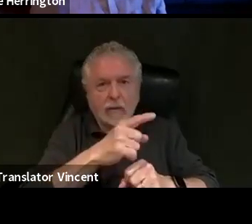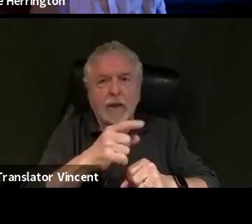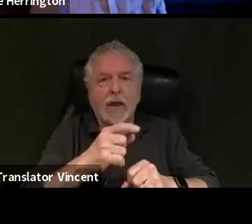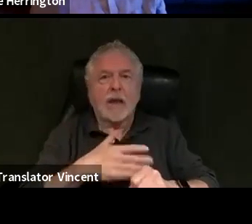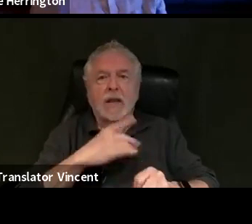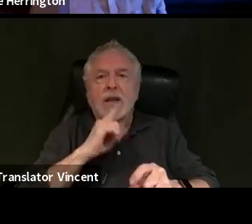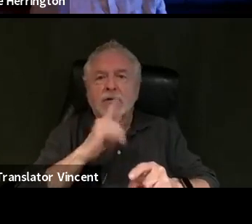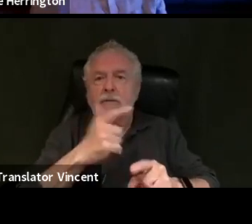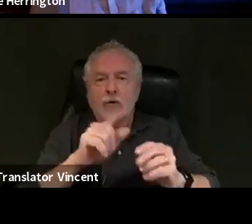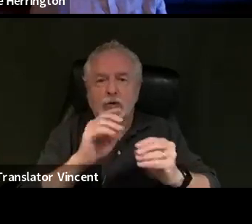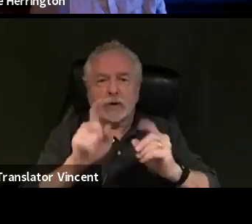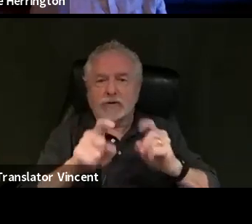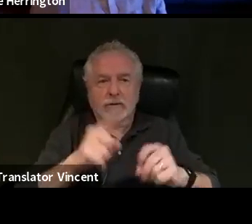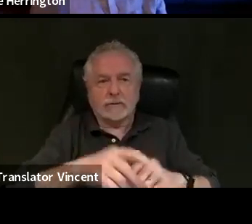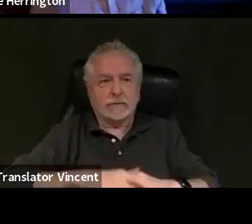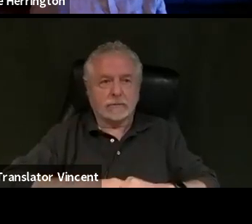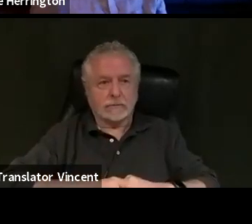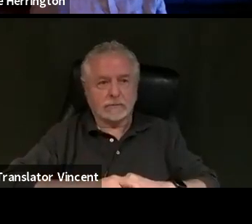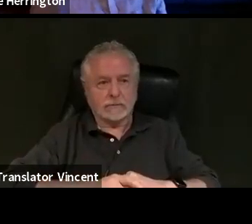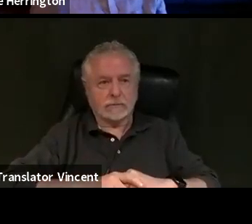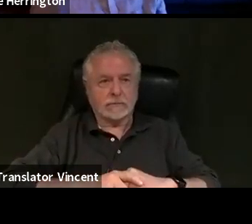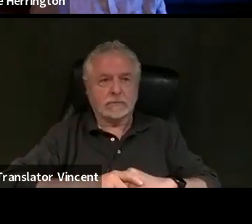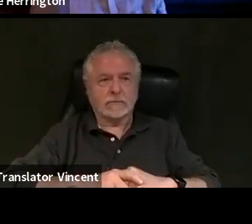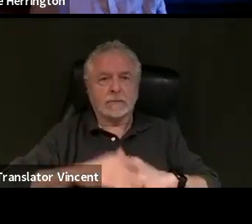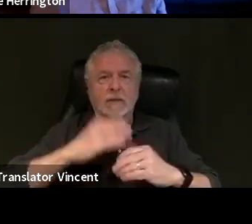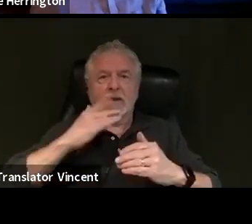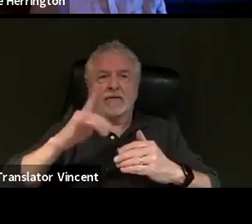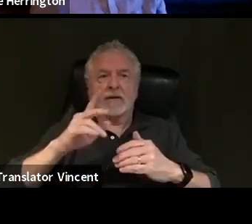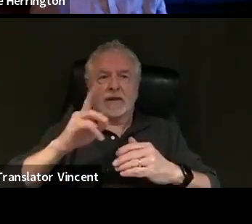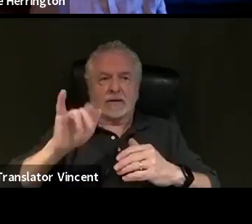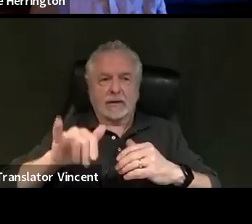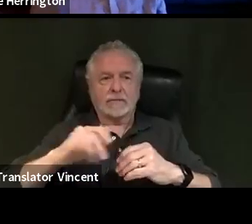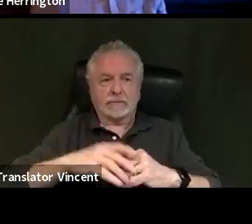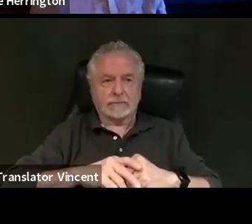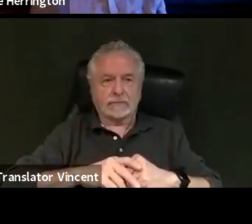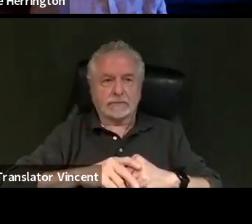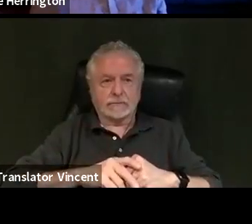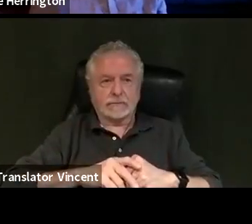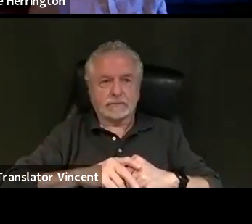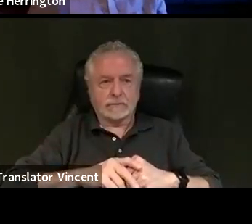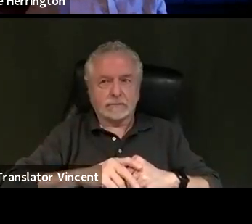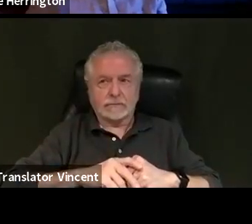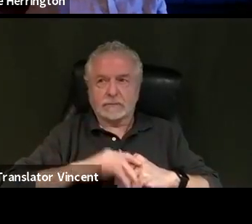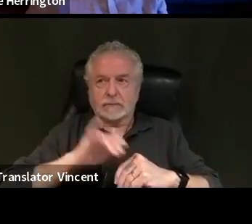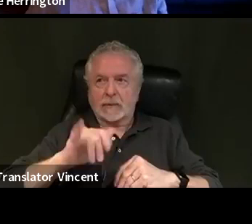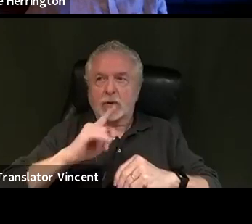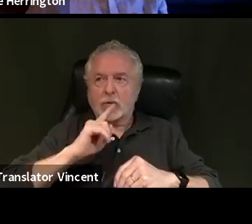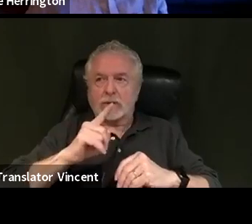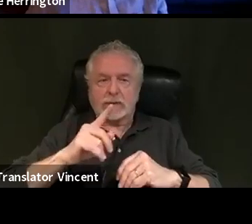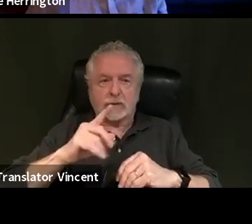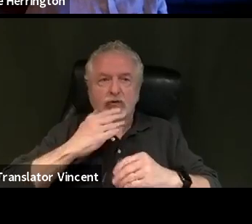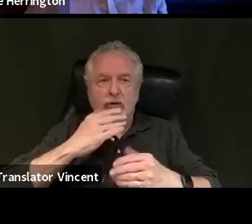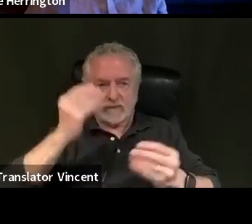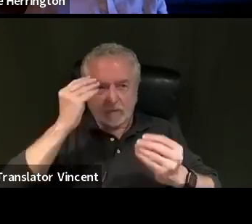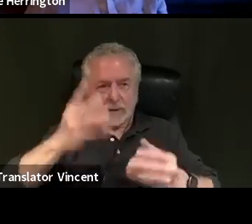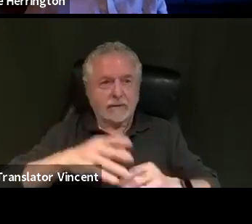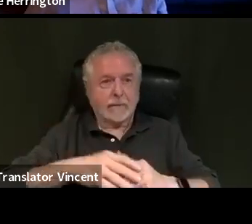happy to answer any more questions. Yeah, well, thank you for addressing that outset. That's certainly good